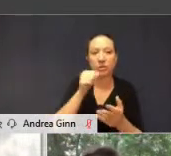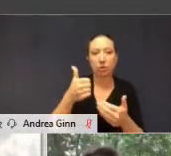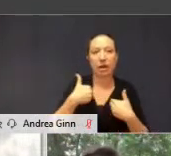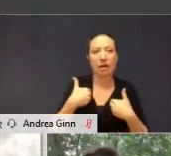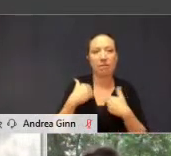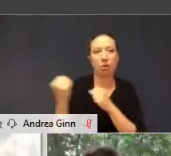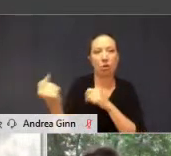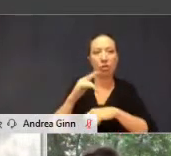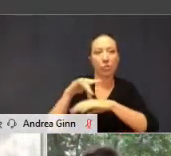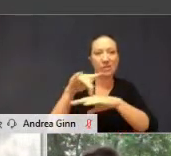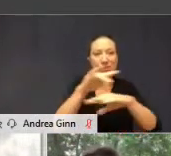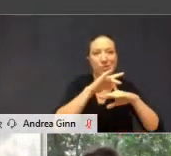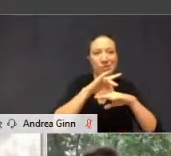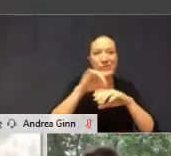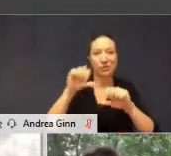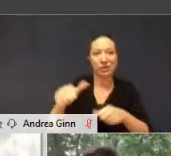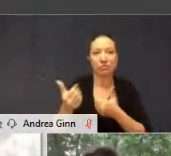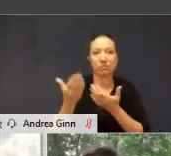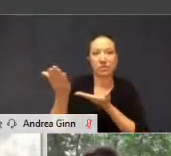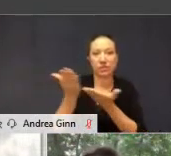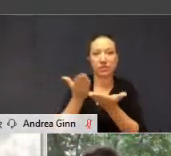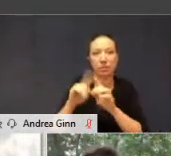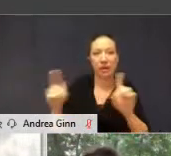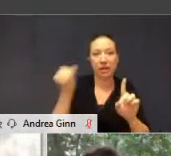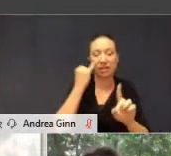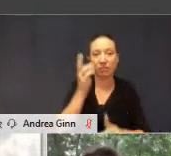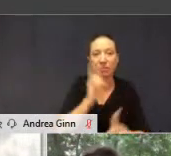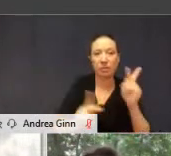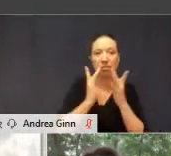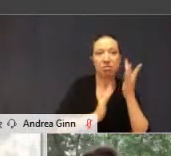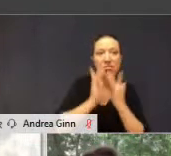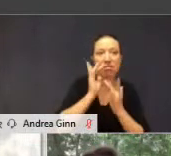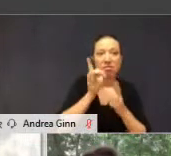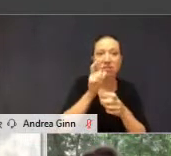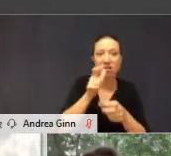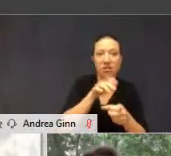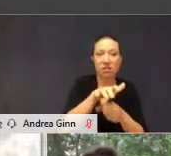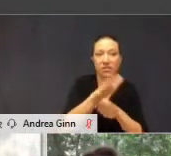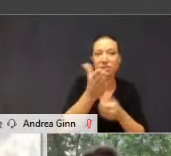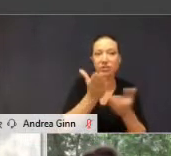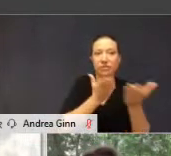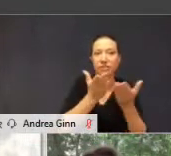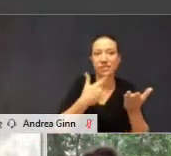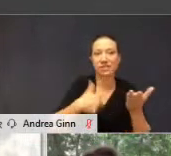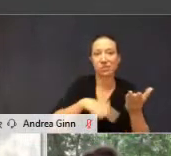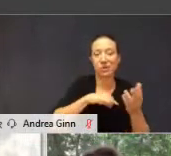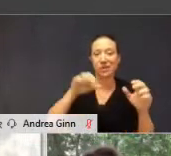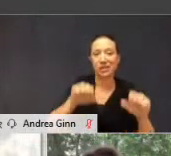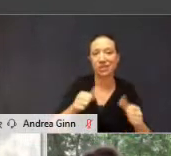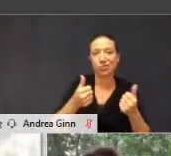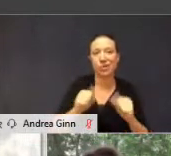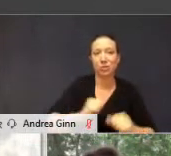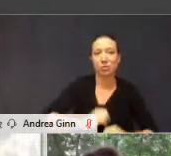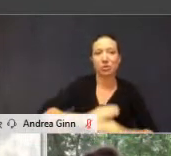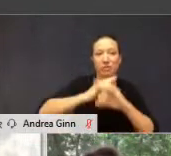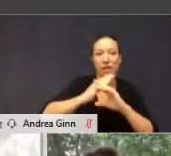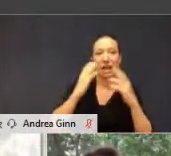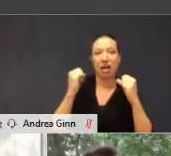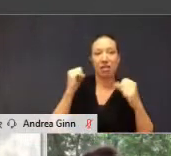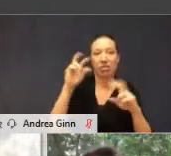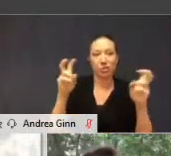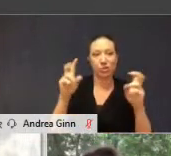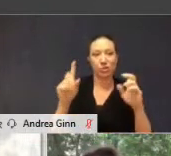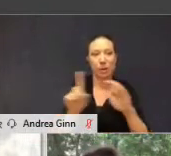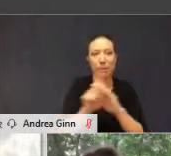but certainly if there are underserved and we can work towards preventing health issues